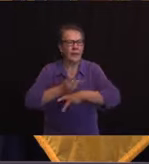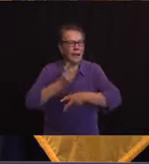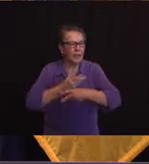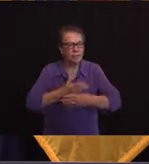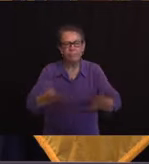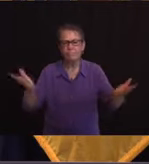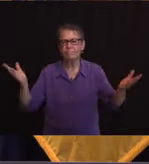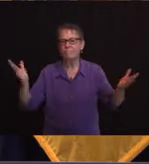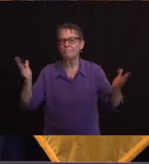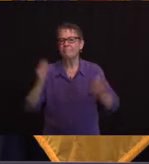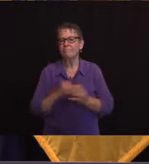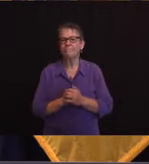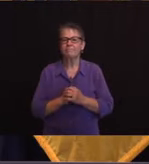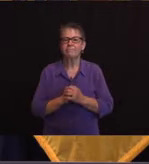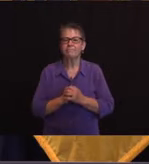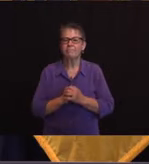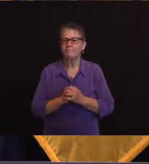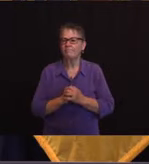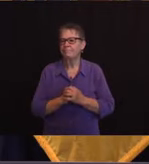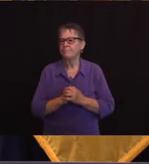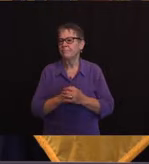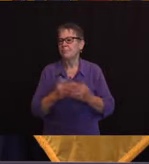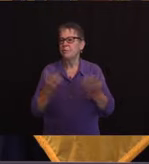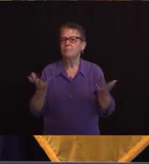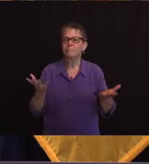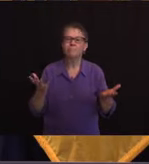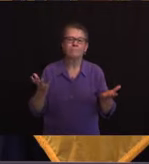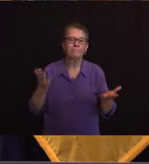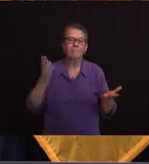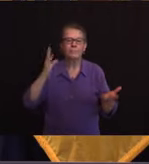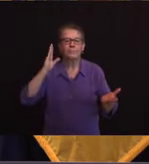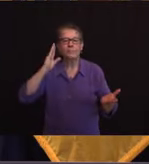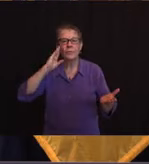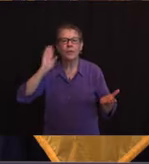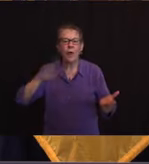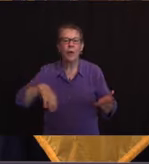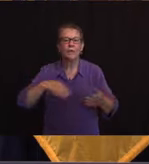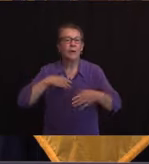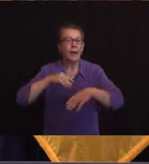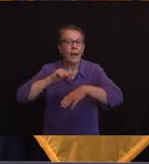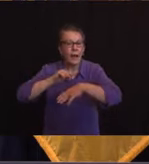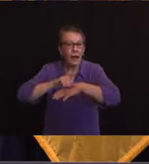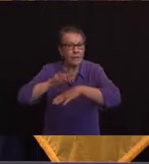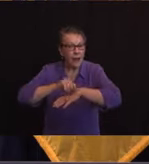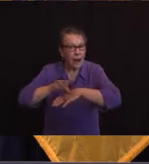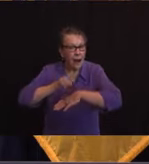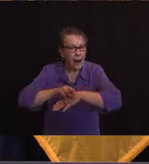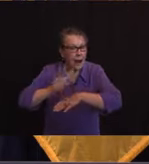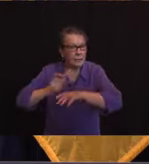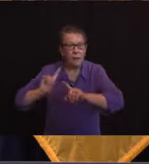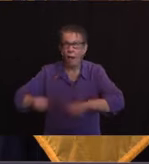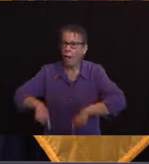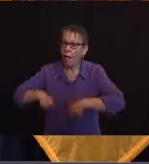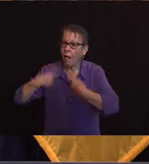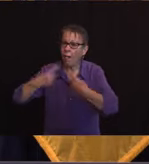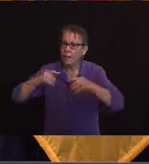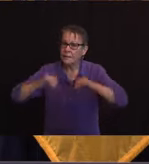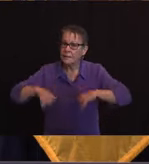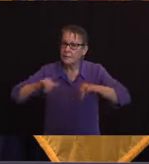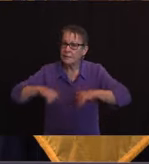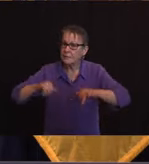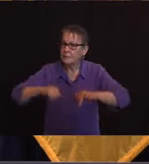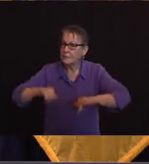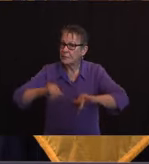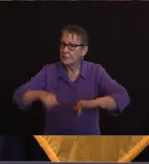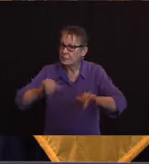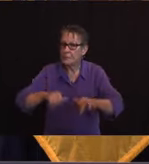Kind of no mystery as to what the advice here right now is, because it's the same advice we've been giving you for going on 13 months. Keep doing the basic stuff.